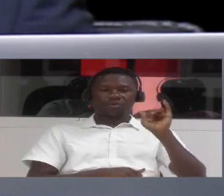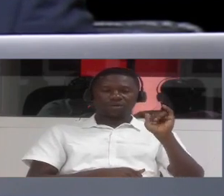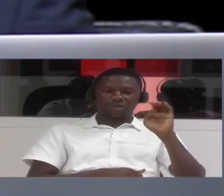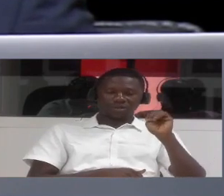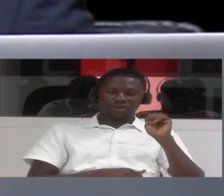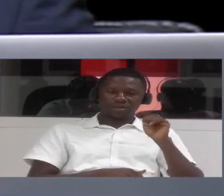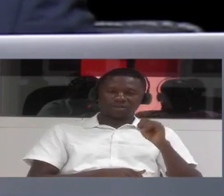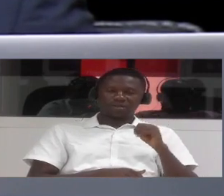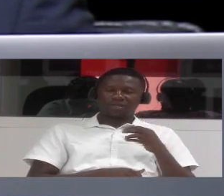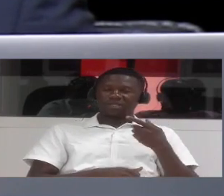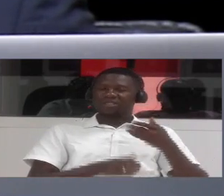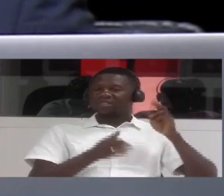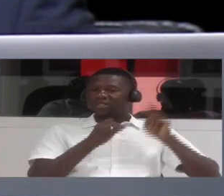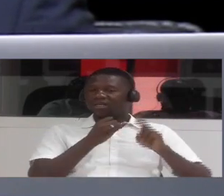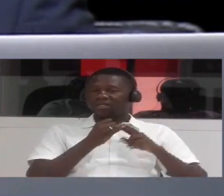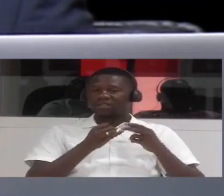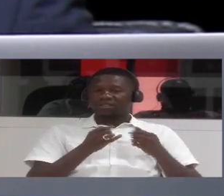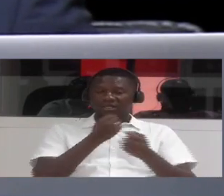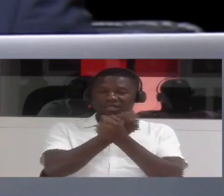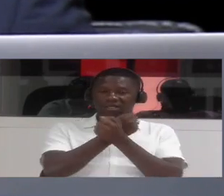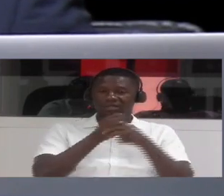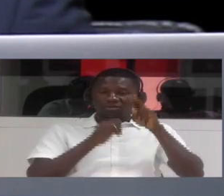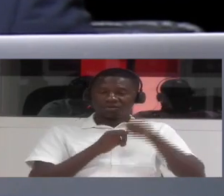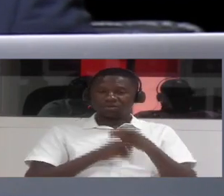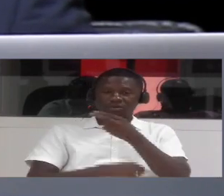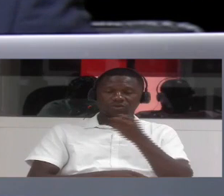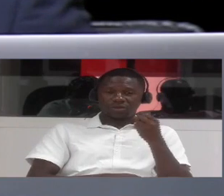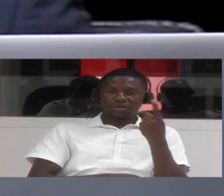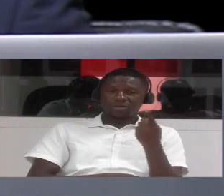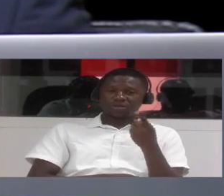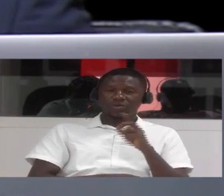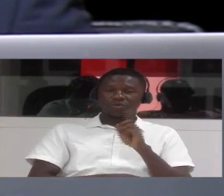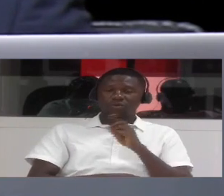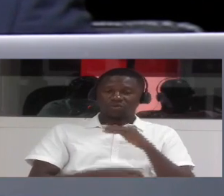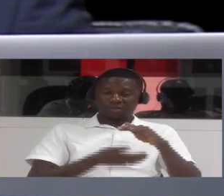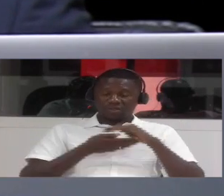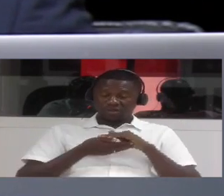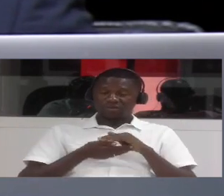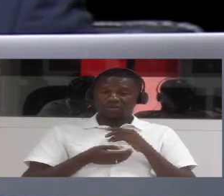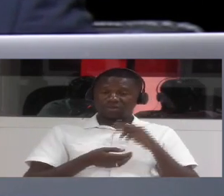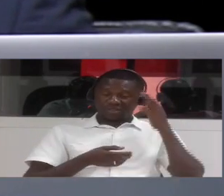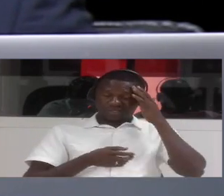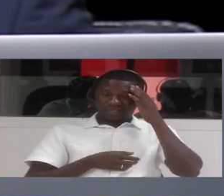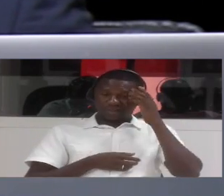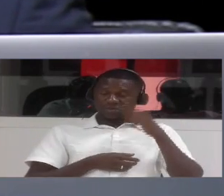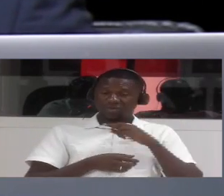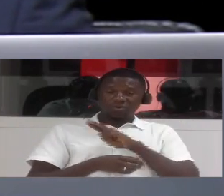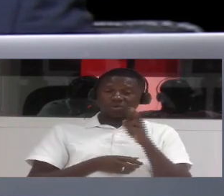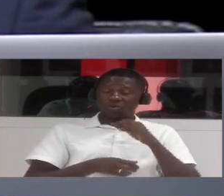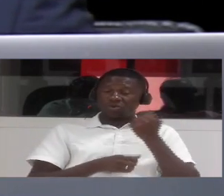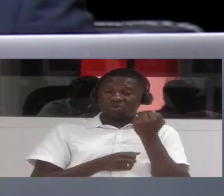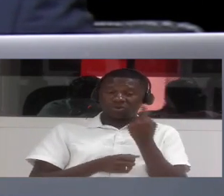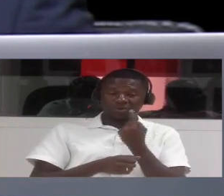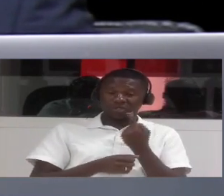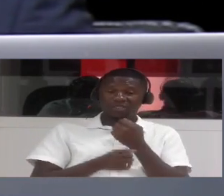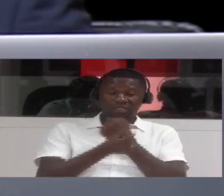of 21st November 2001, the information received suggests that he was not only detained, but he